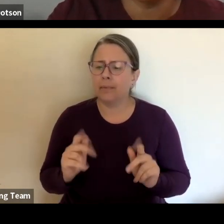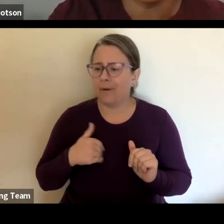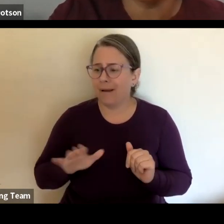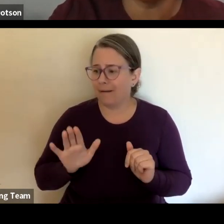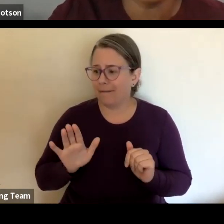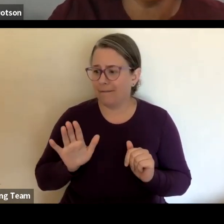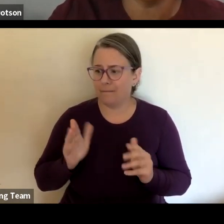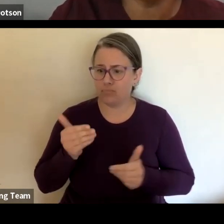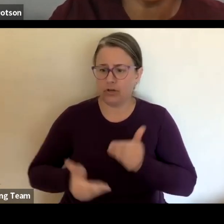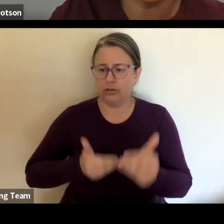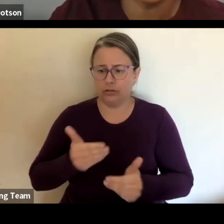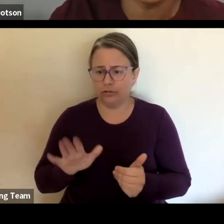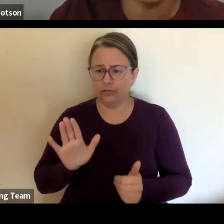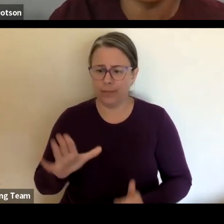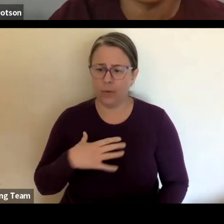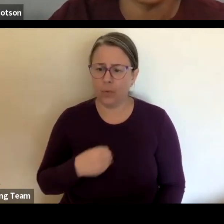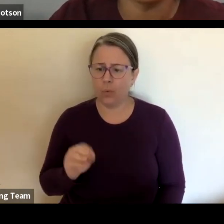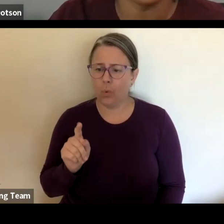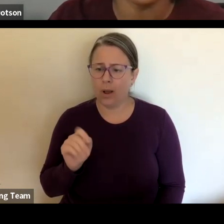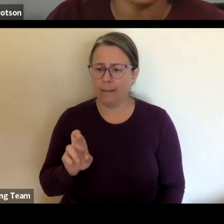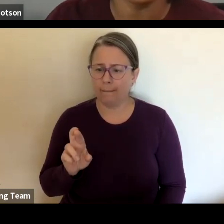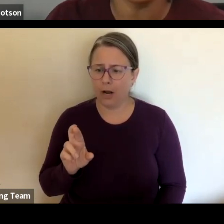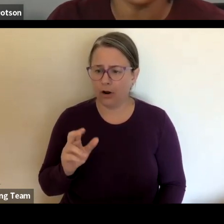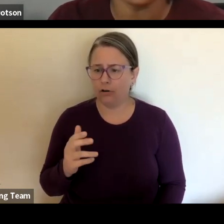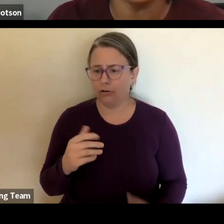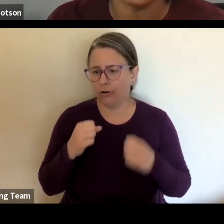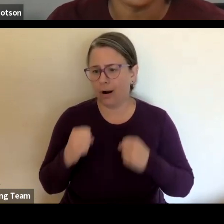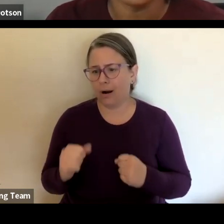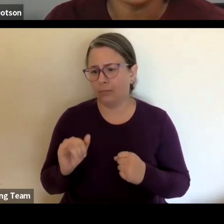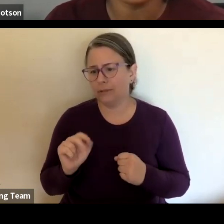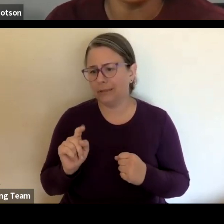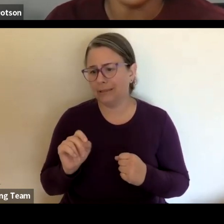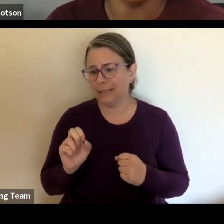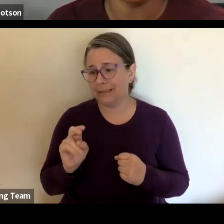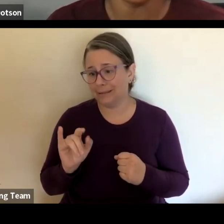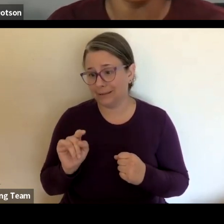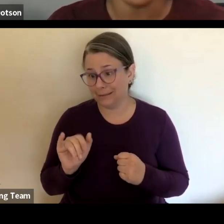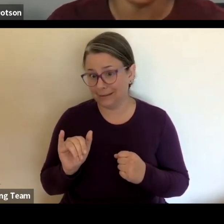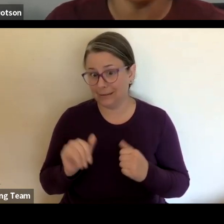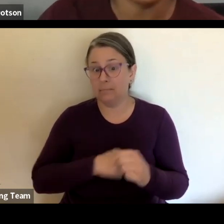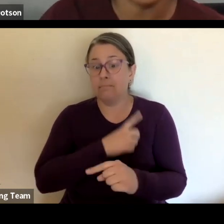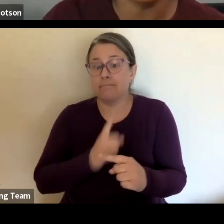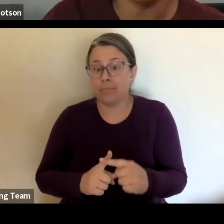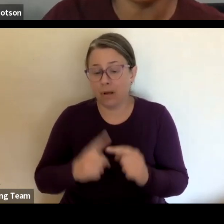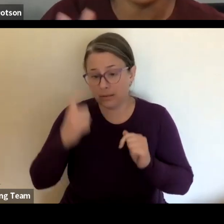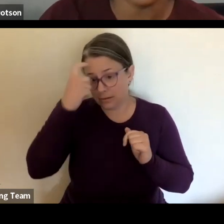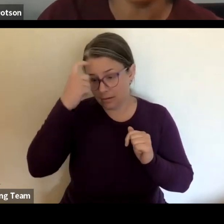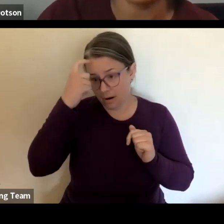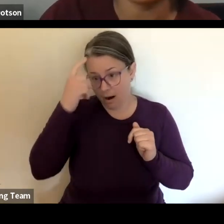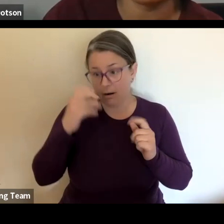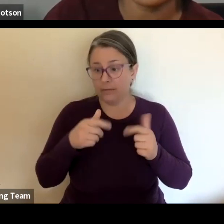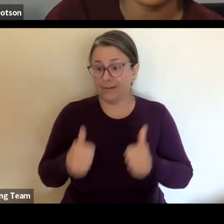have cognitive decline, then that tends to predict a worse course of depression. So you have